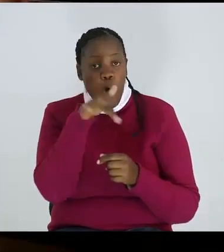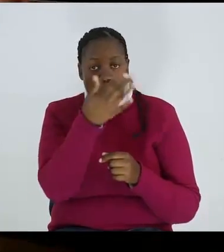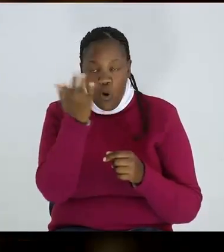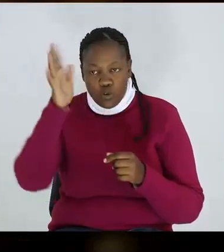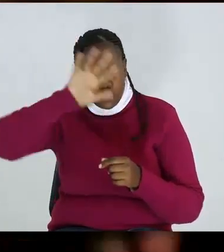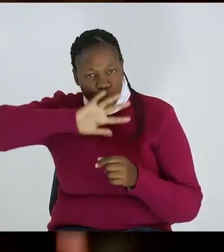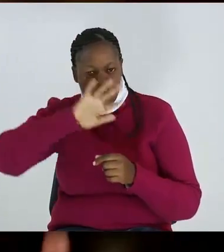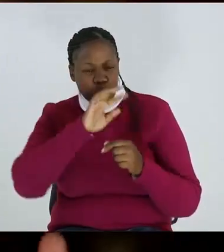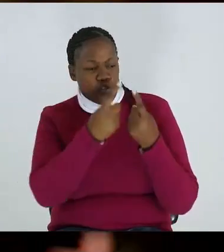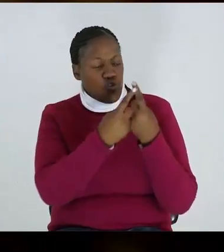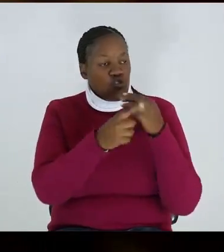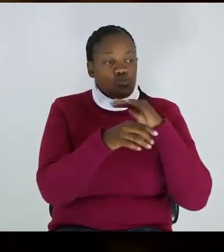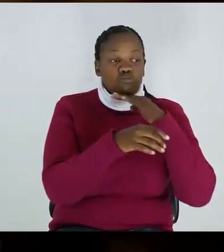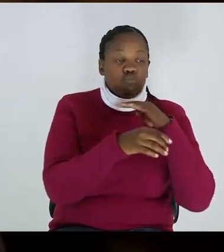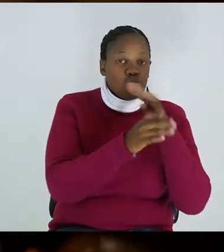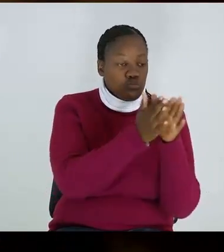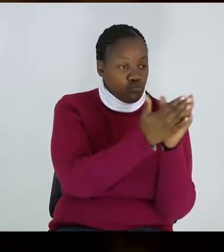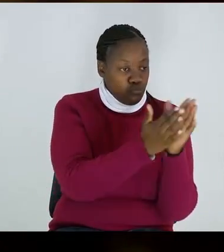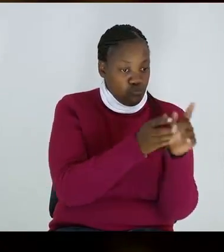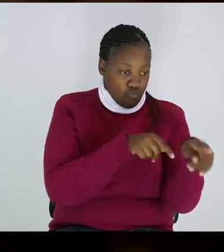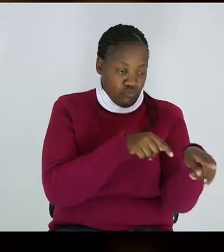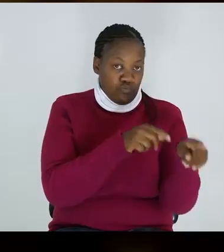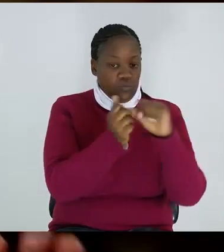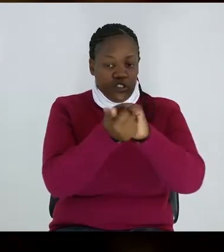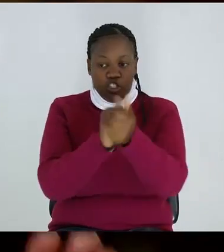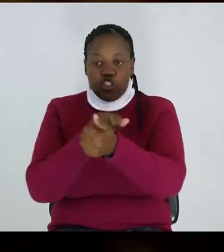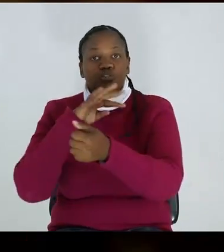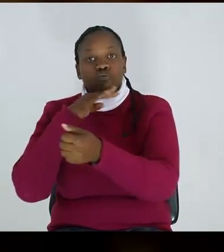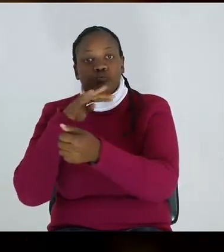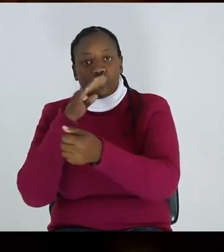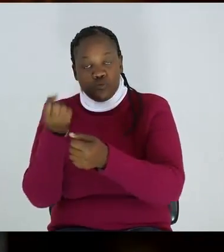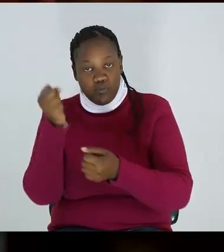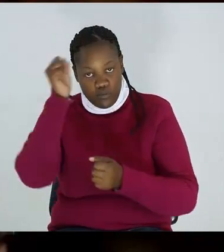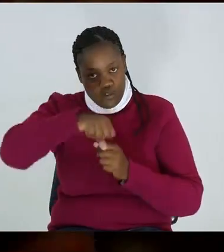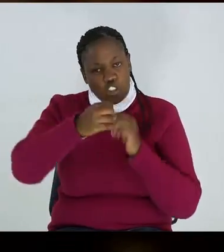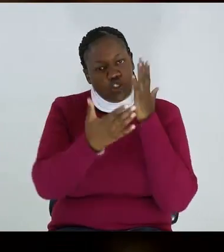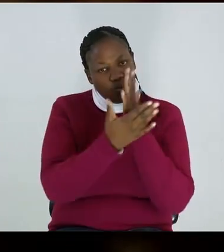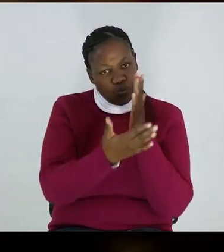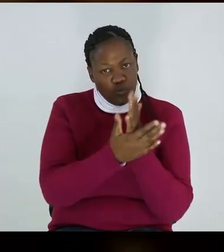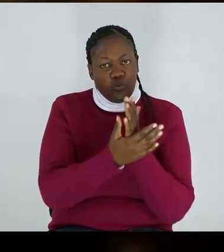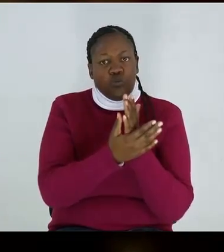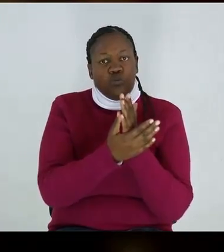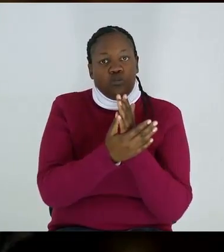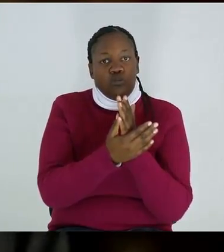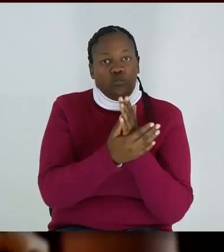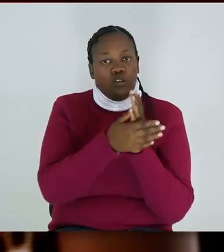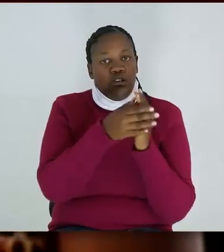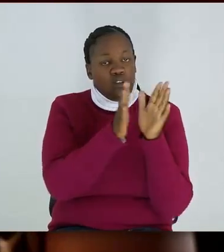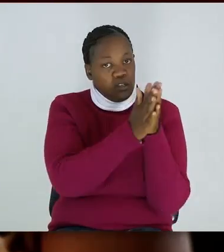sorry. What I was going to say was, as far as I know, all movies are made from stories from